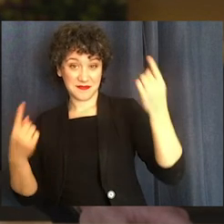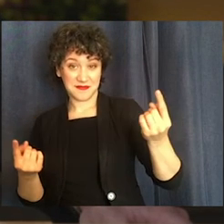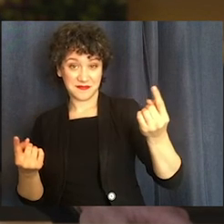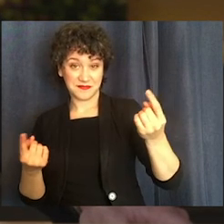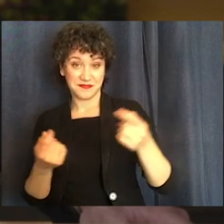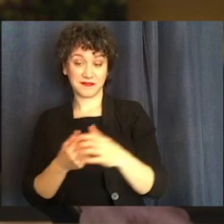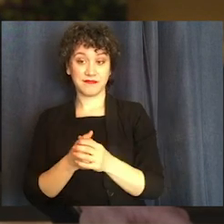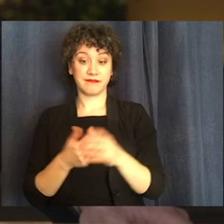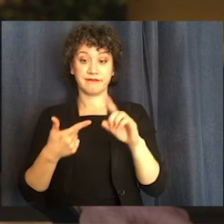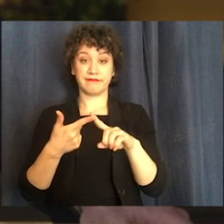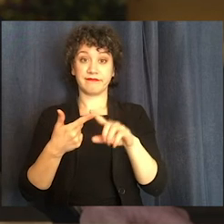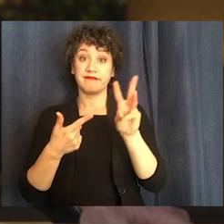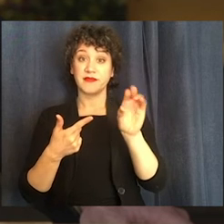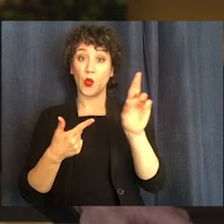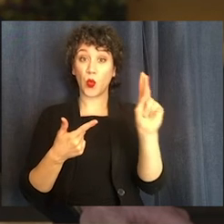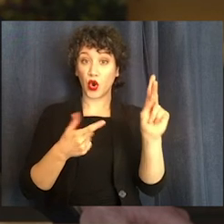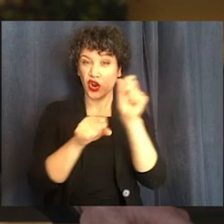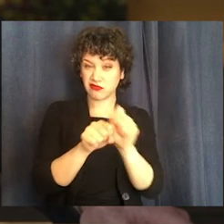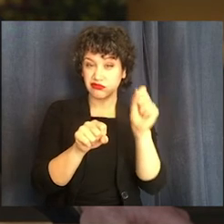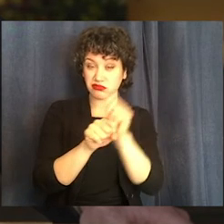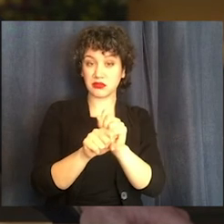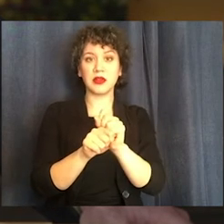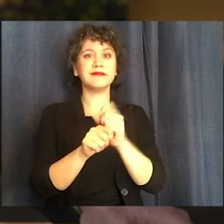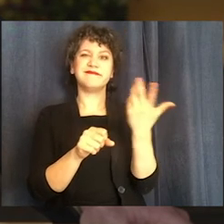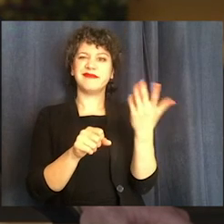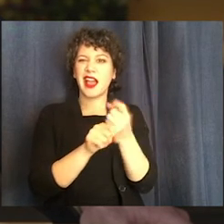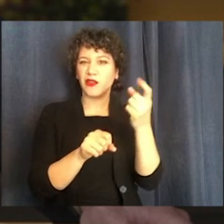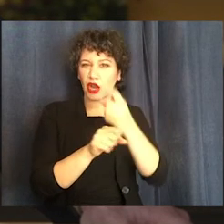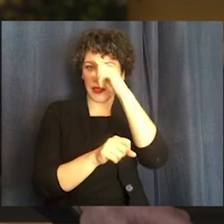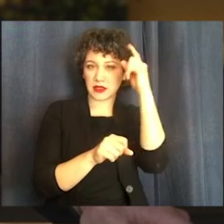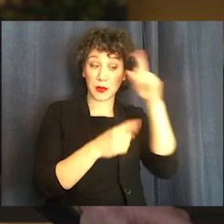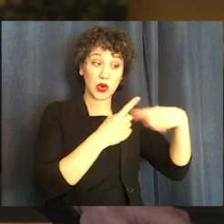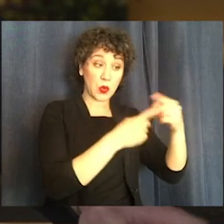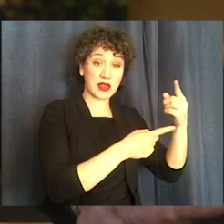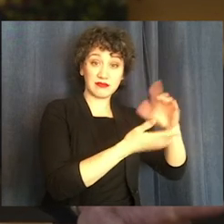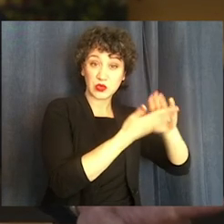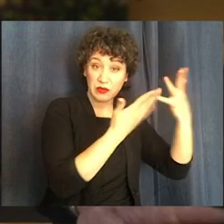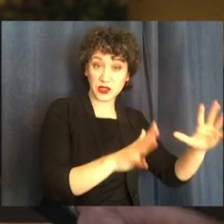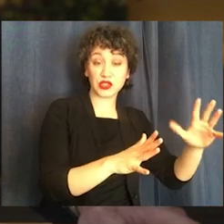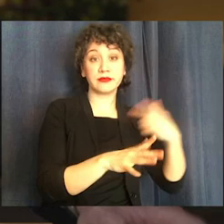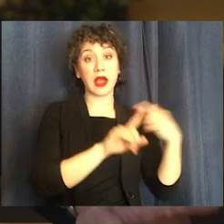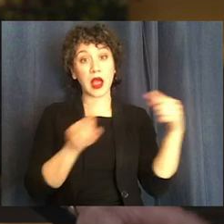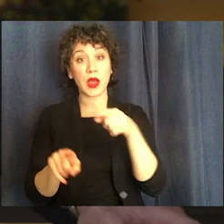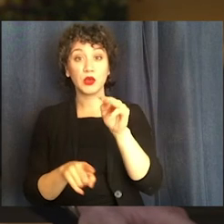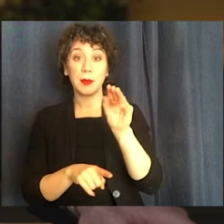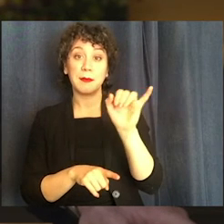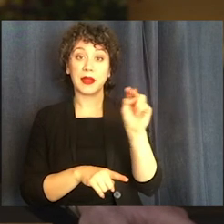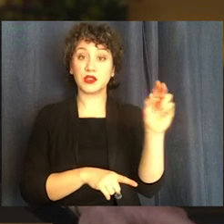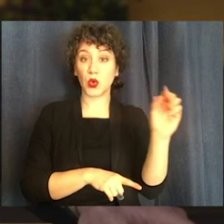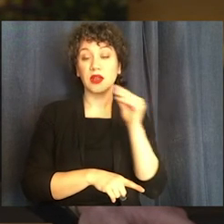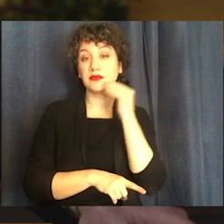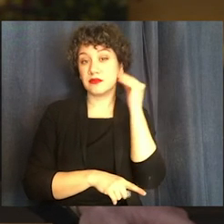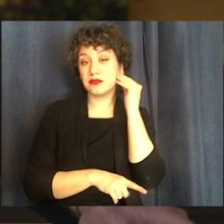learned about work. That's a heck of a four-letter word and one of my favorites. My students today hear the word work